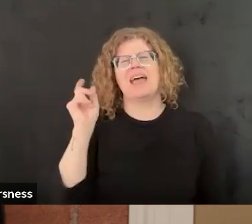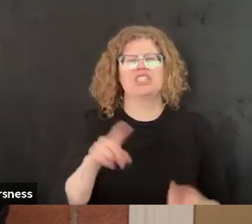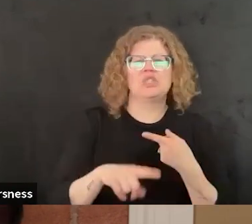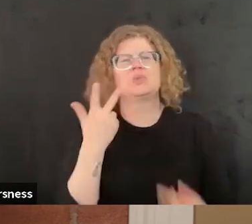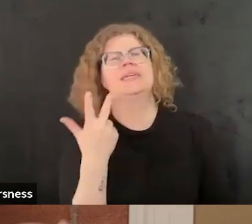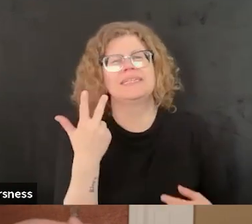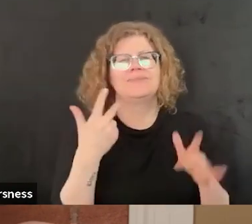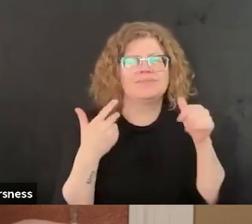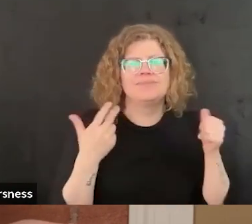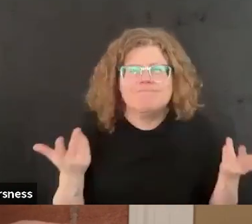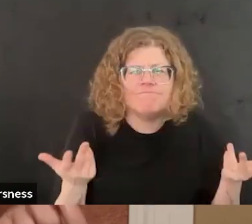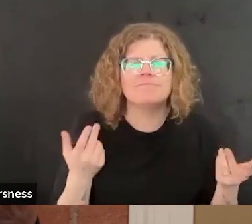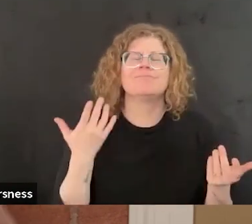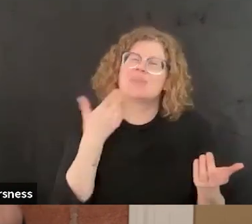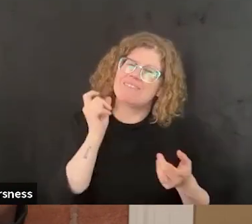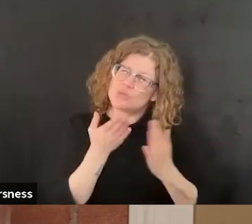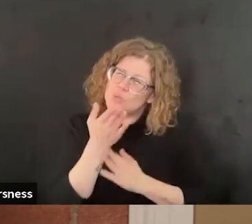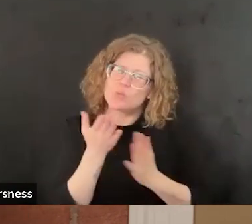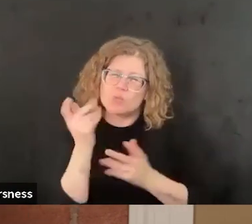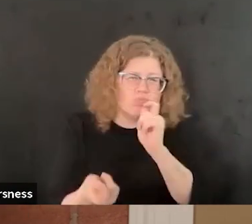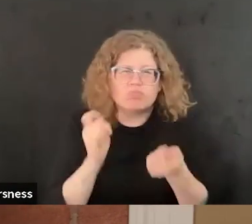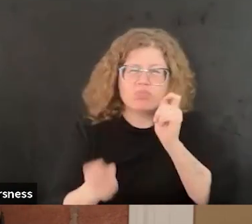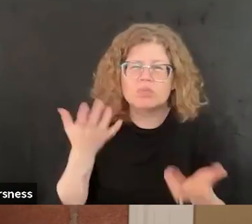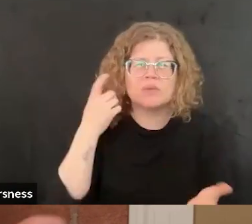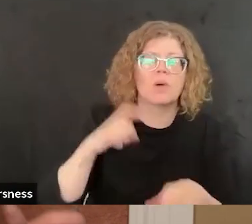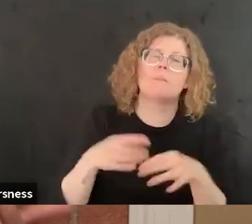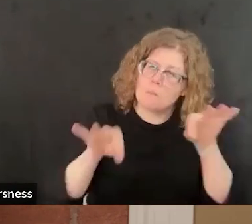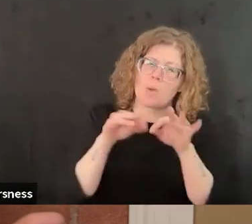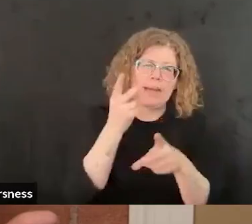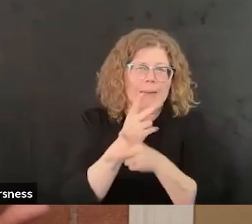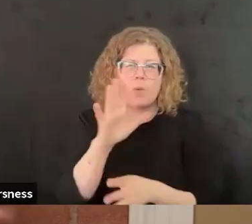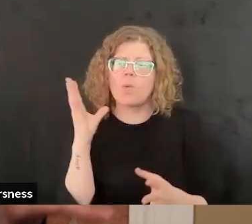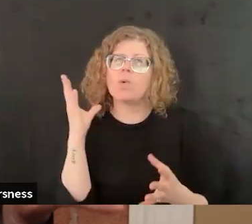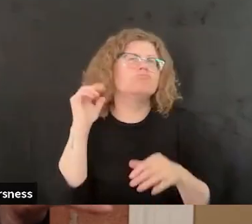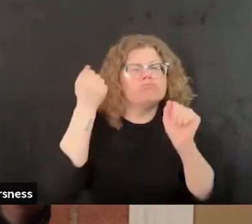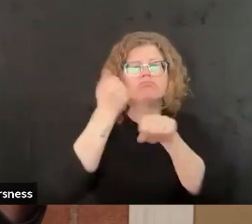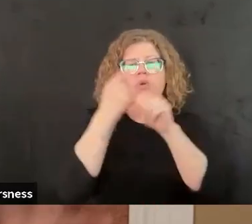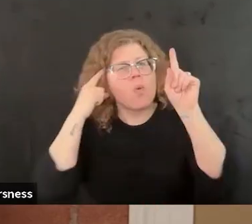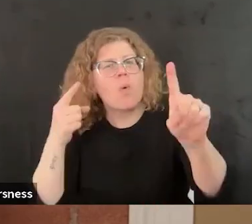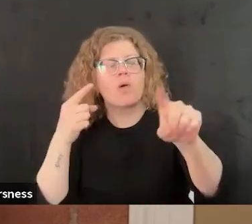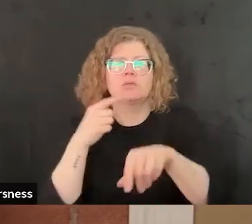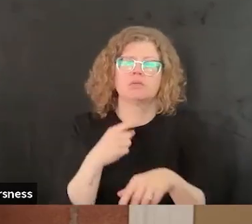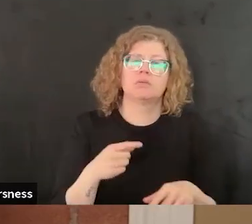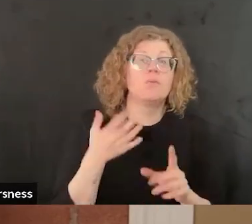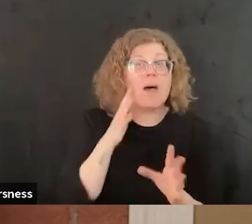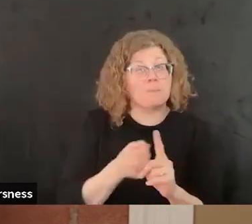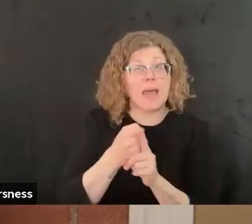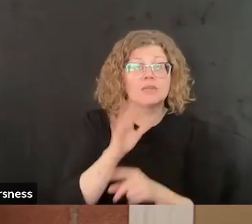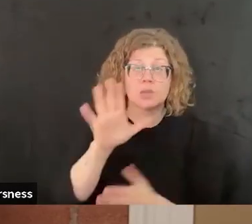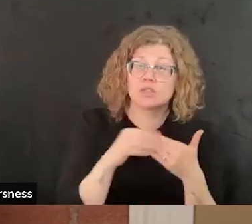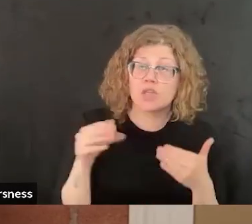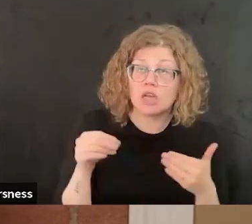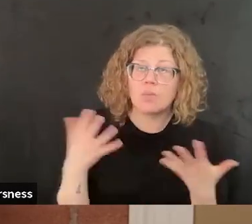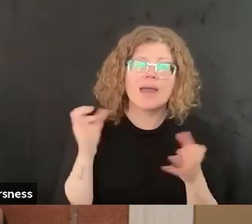lot of ways to scale a project in order to still get a wonderful outcome, but that radically reduce the amount